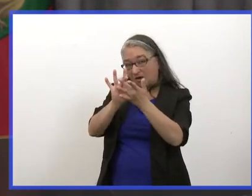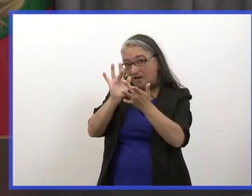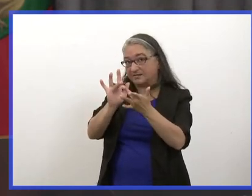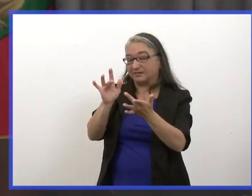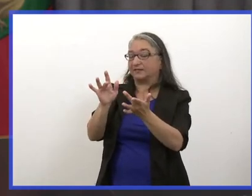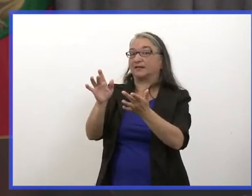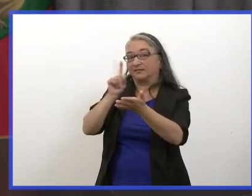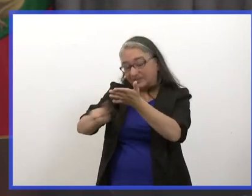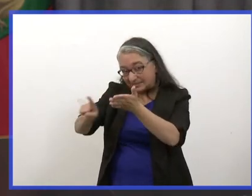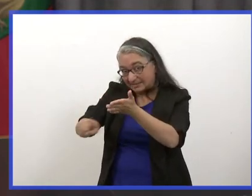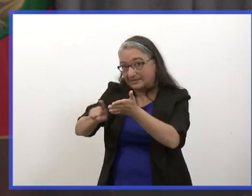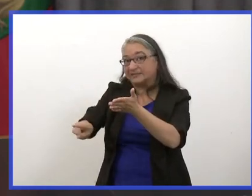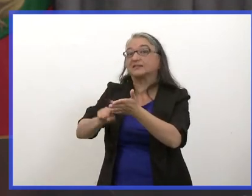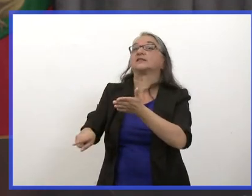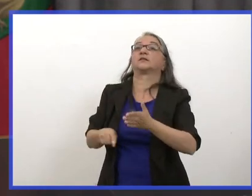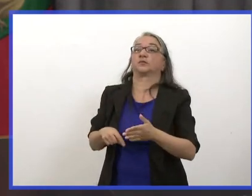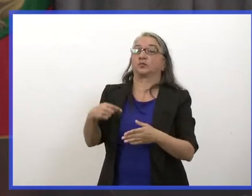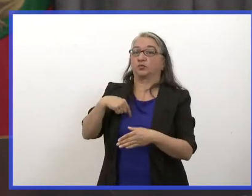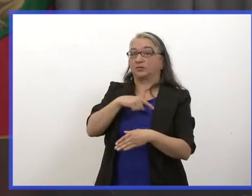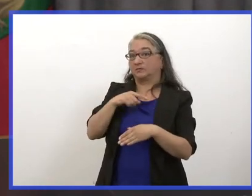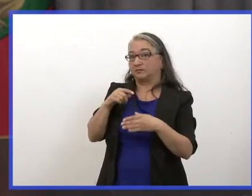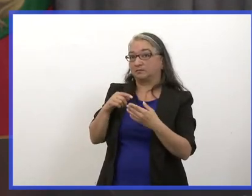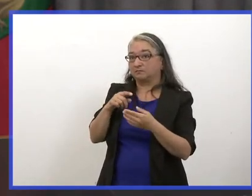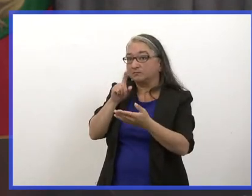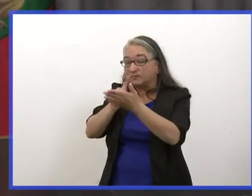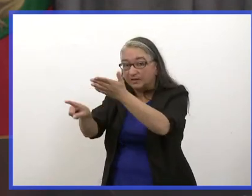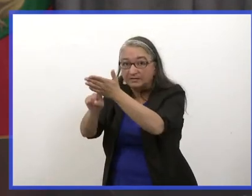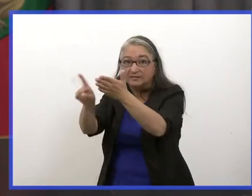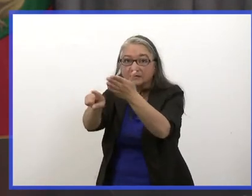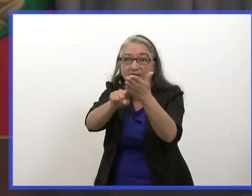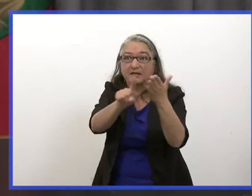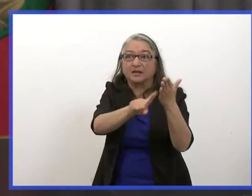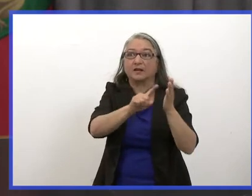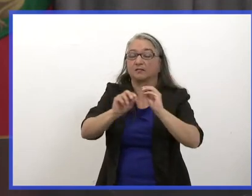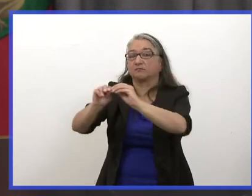isolation of contacts and cases. And so now this is,